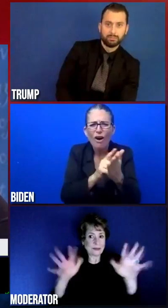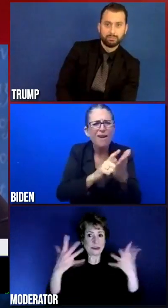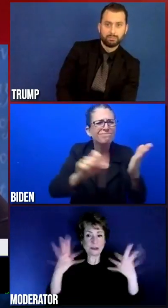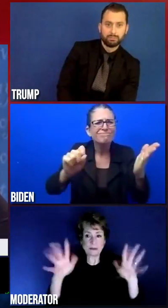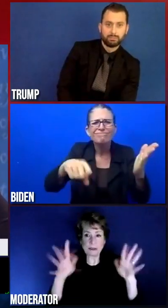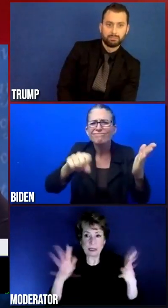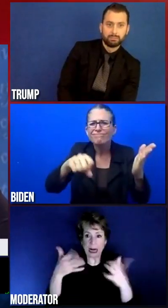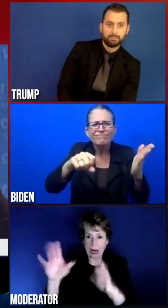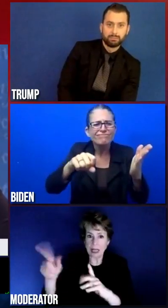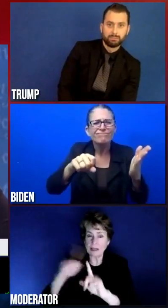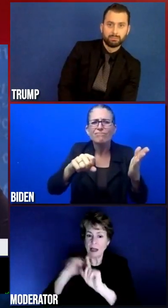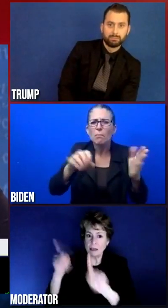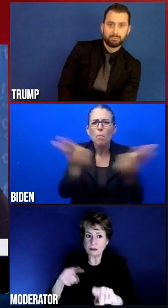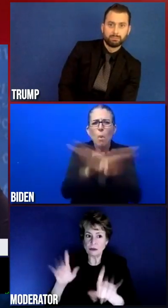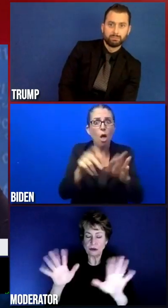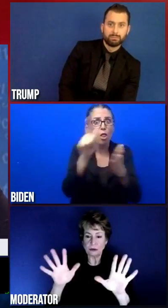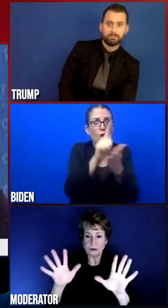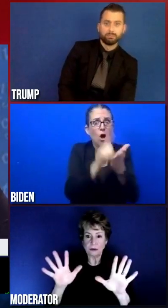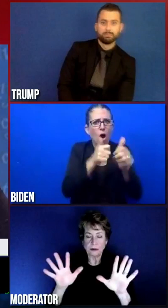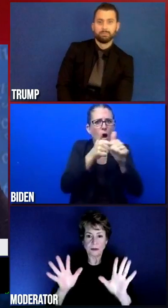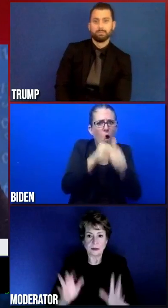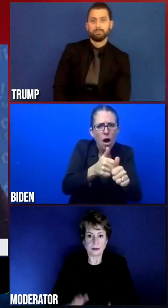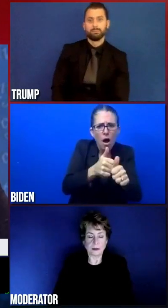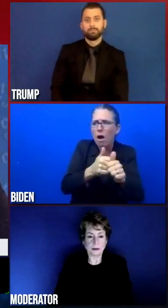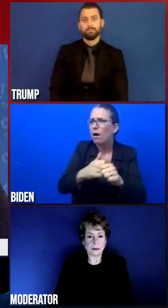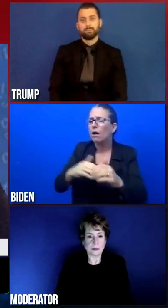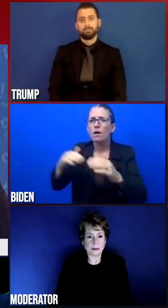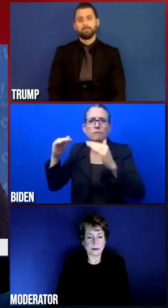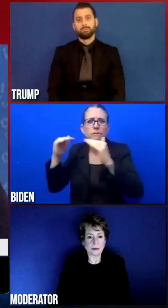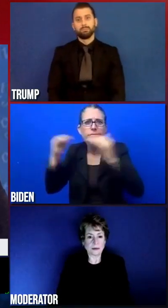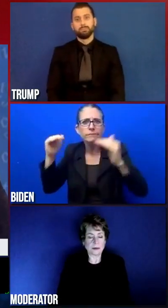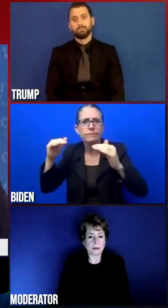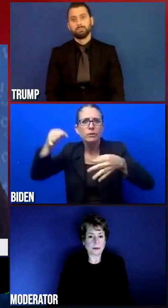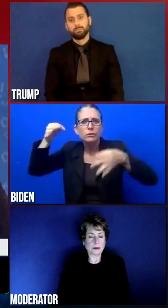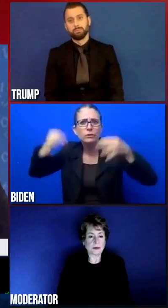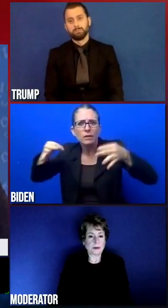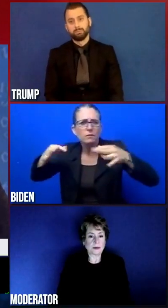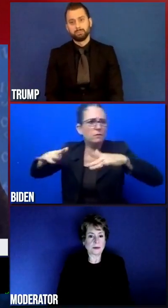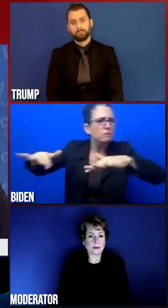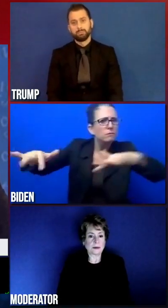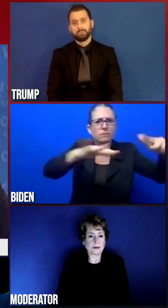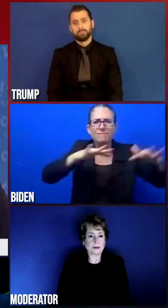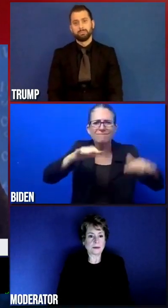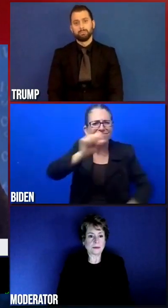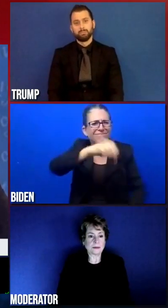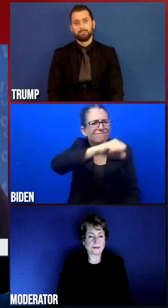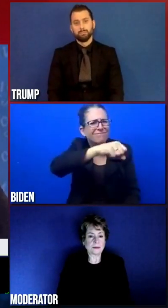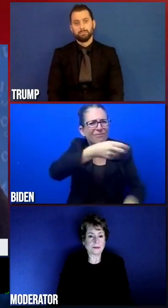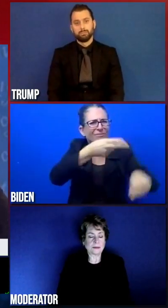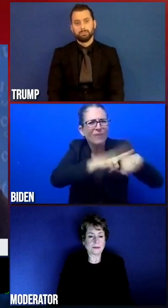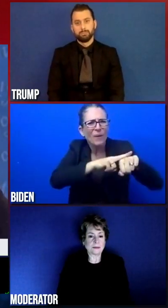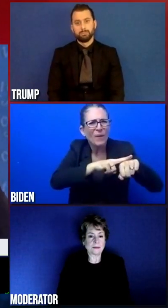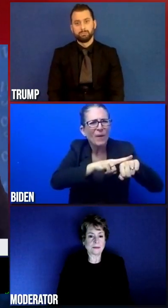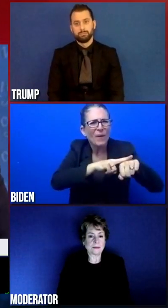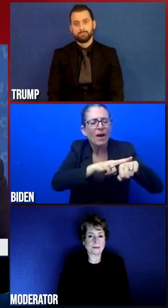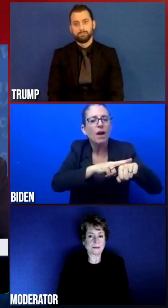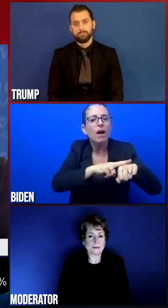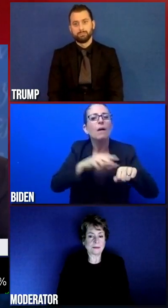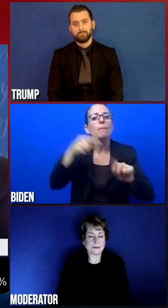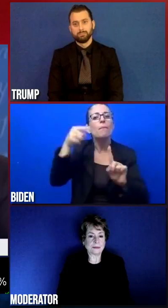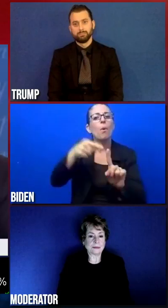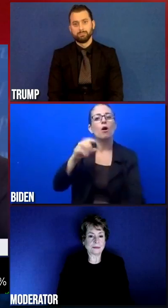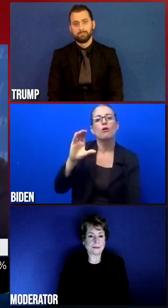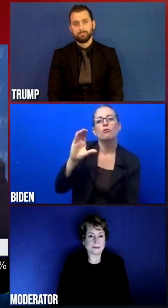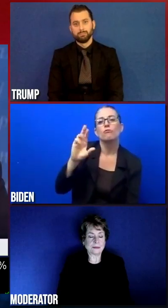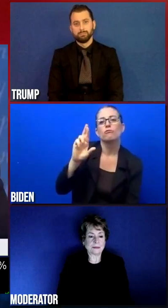treated fairly. Okay. And the fact of the matter is, violent crime went down 17%, 15% in our administration. All right. It's gone